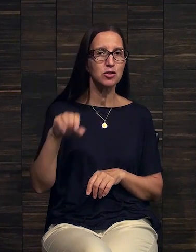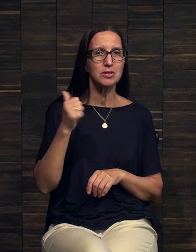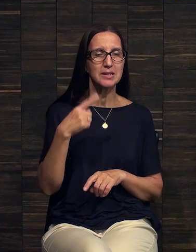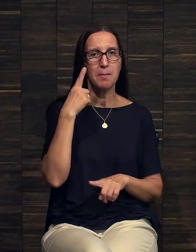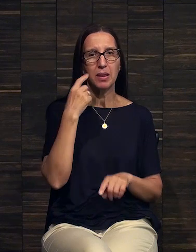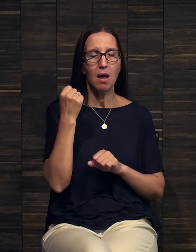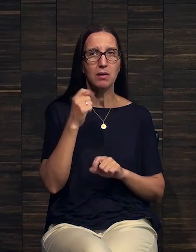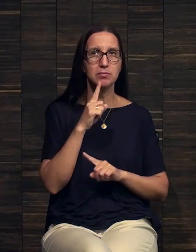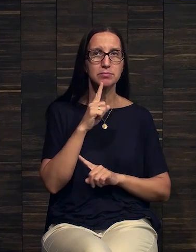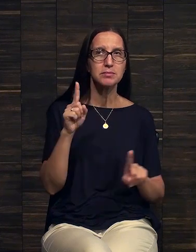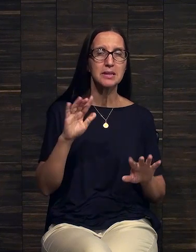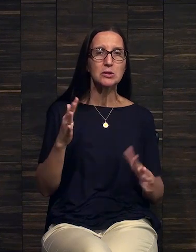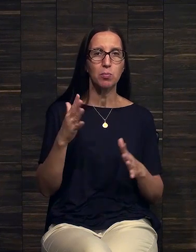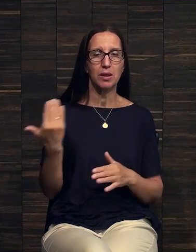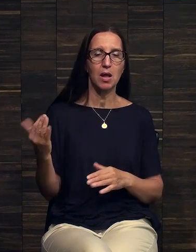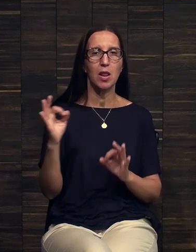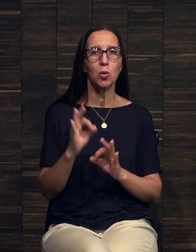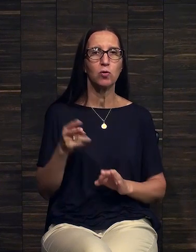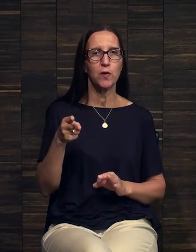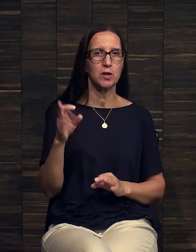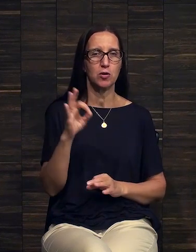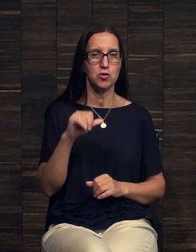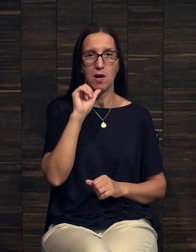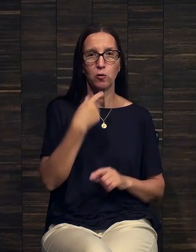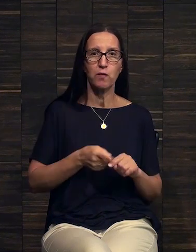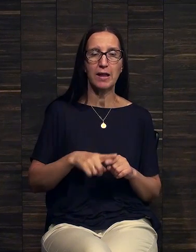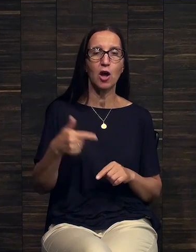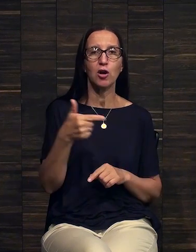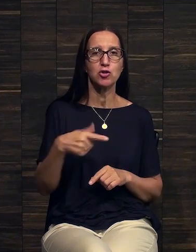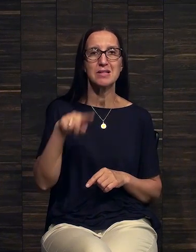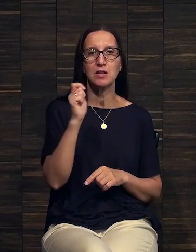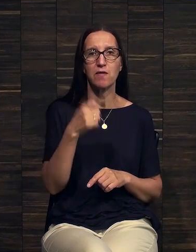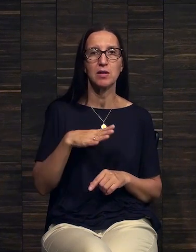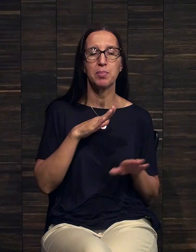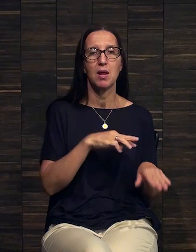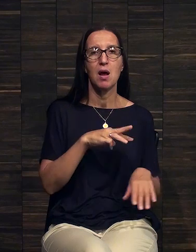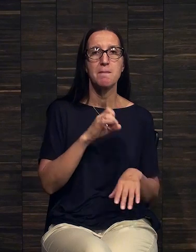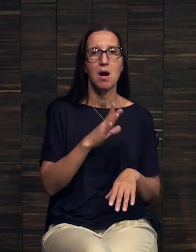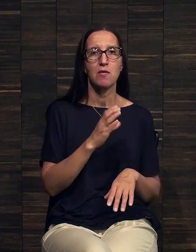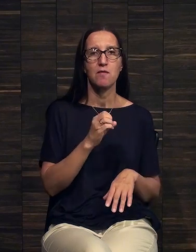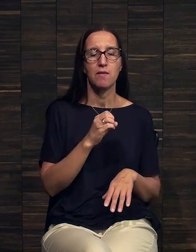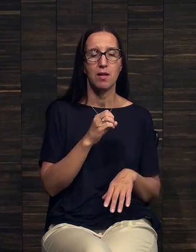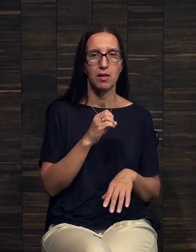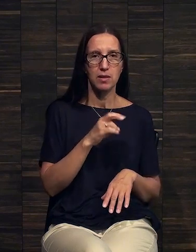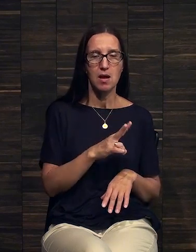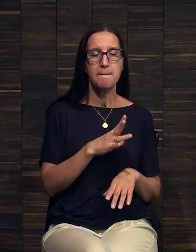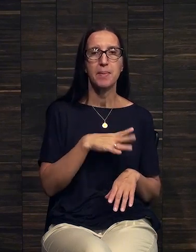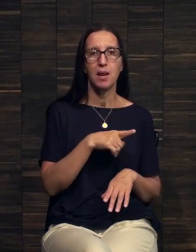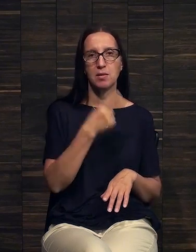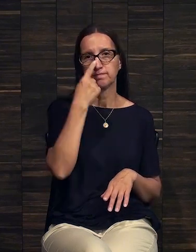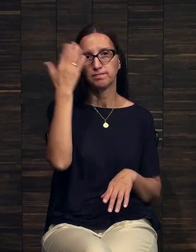the powerful enemy, the most impressive events of 2000, this is a civil war in Marvel,